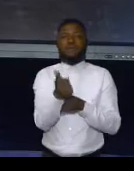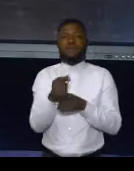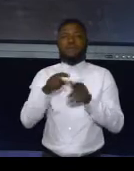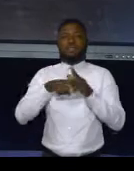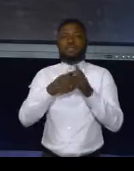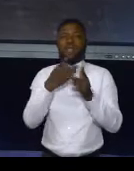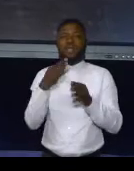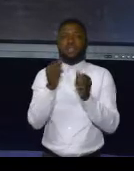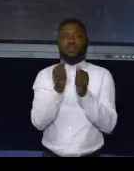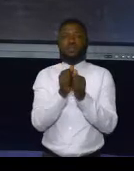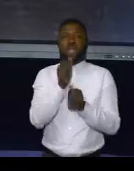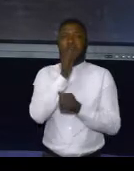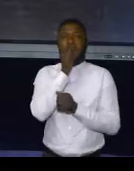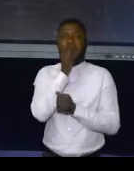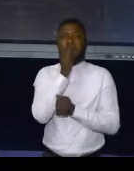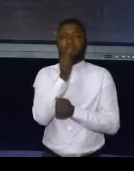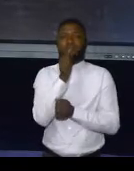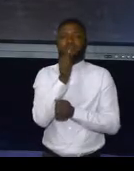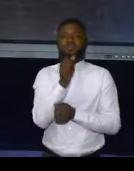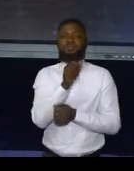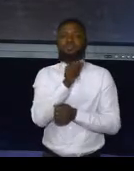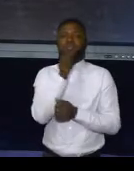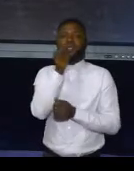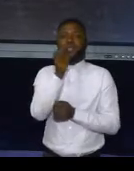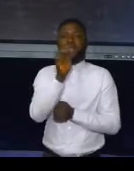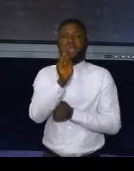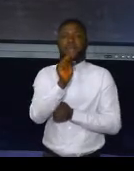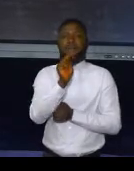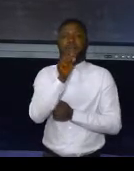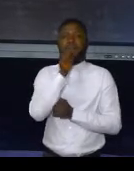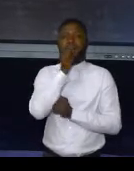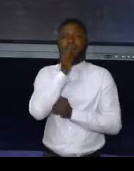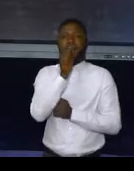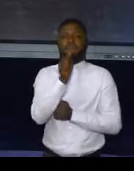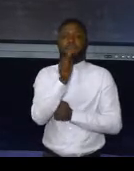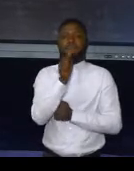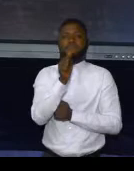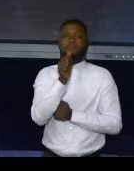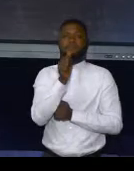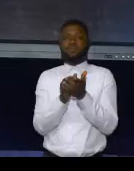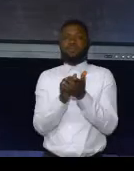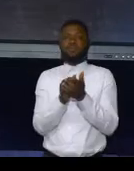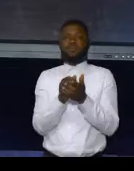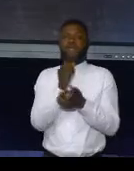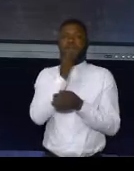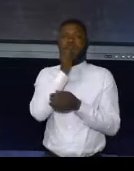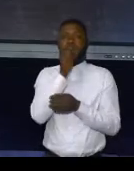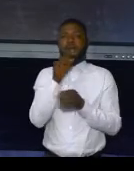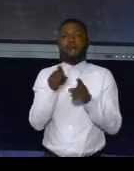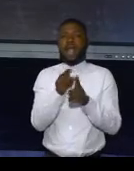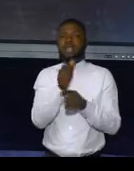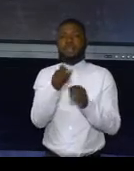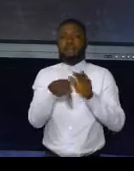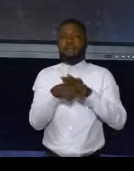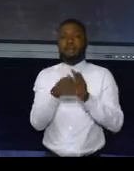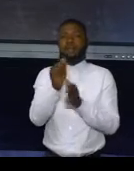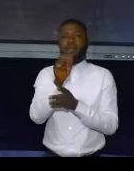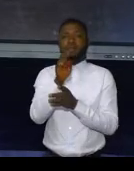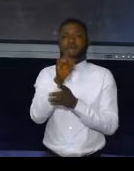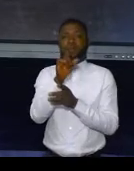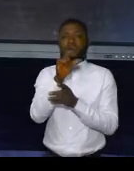other, starting with am. A-M, am. Am as a